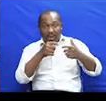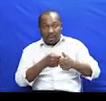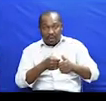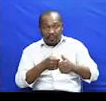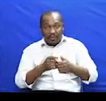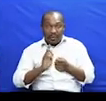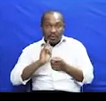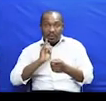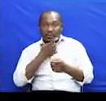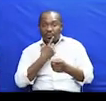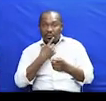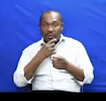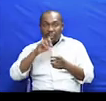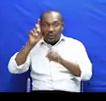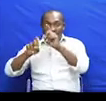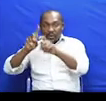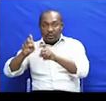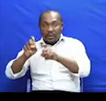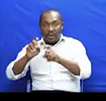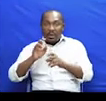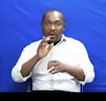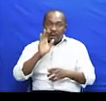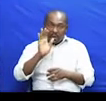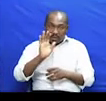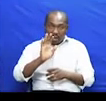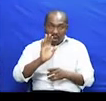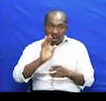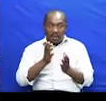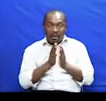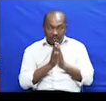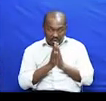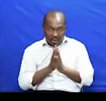well cleared. I wish you all the best. Thanks